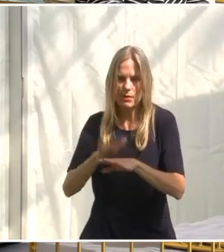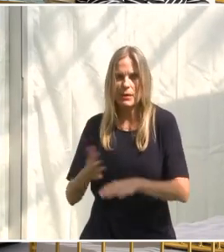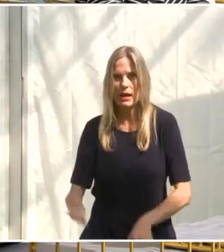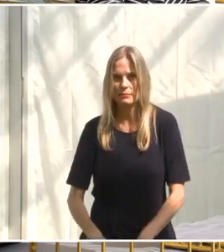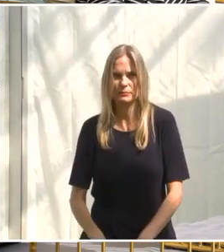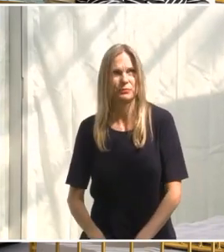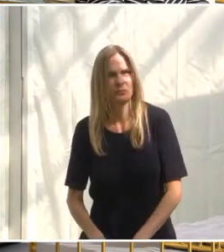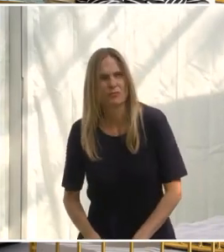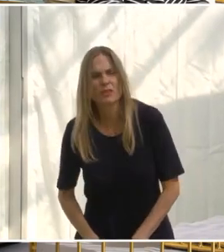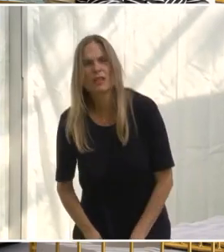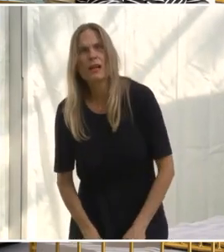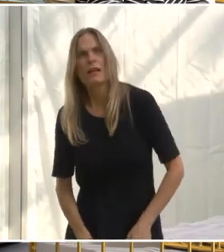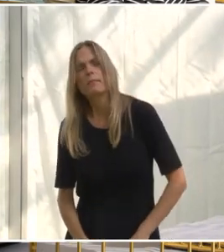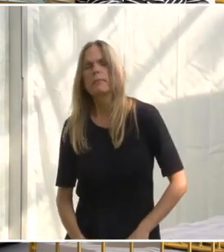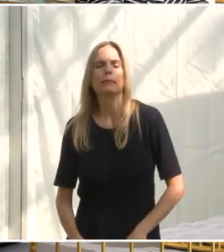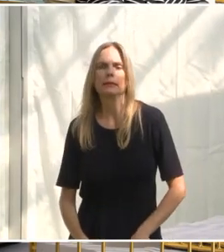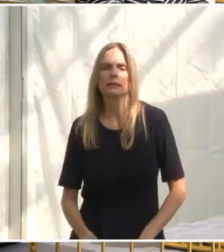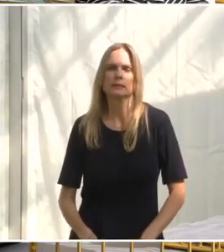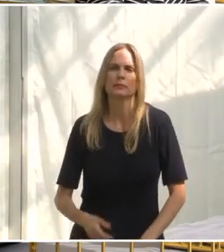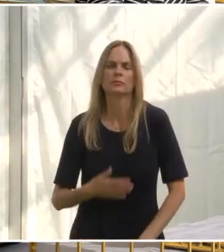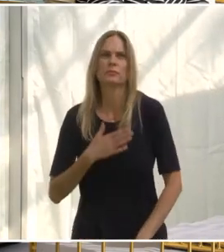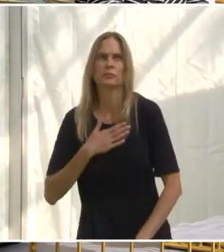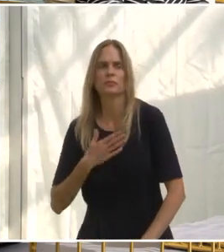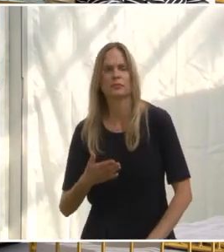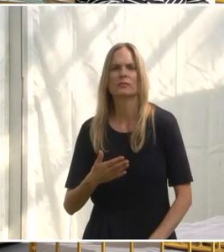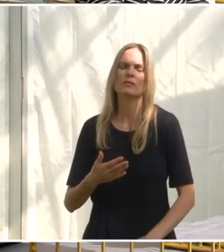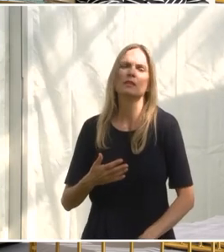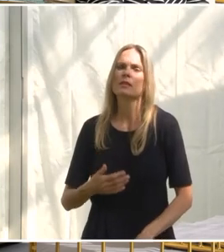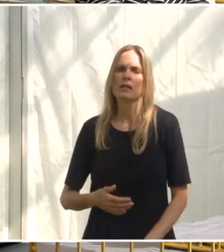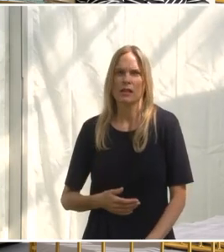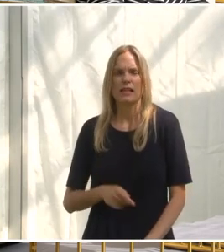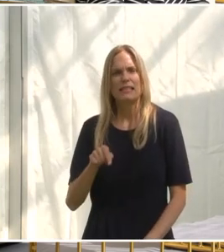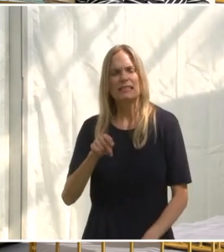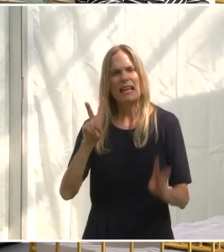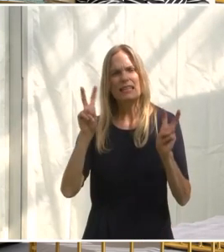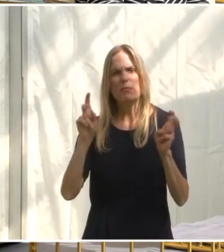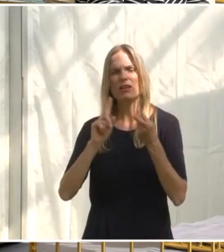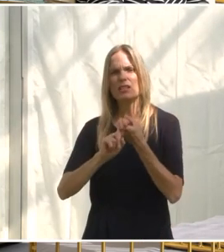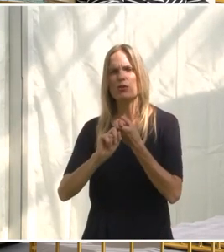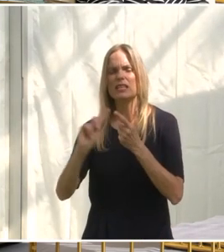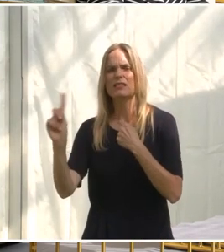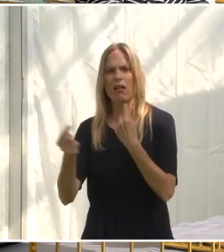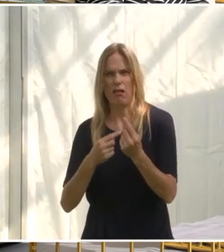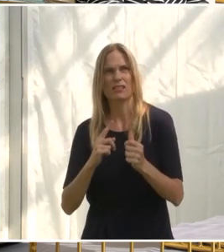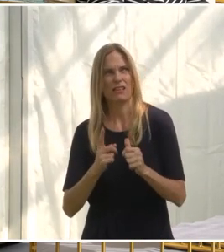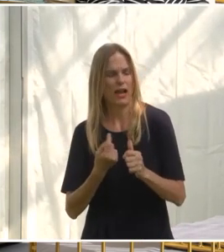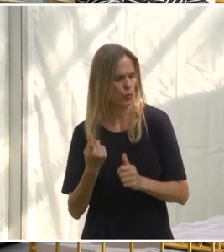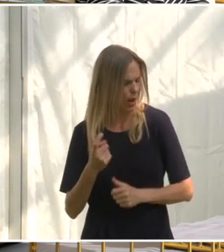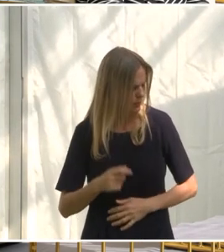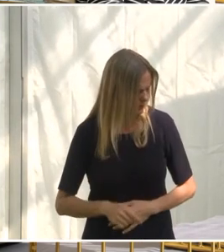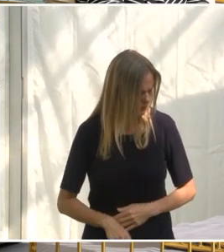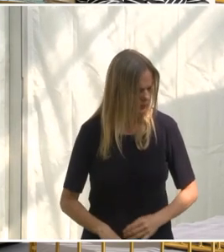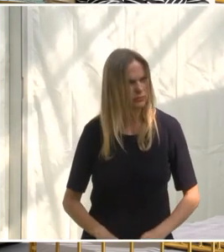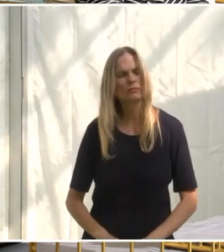we'll come back to the Estonia and also the regional development maybe in a moment. I would, before that, focus more